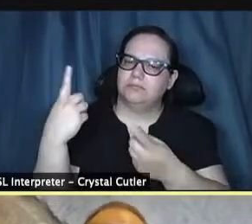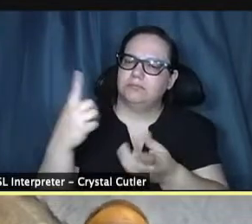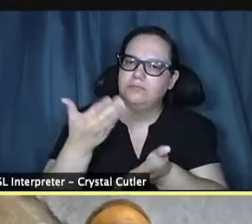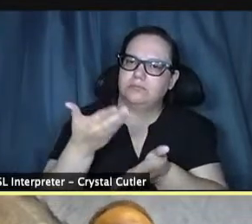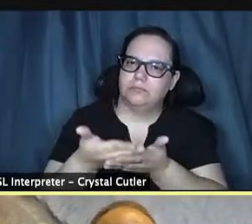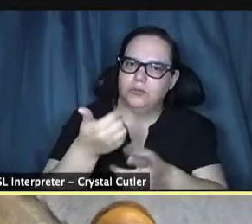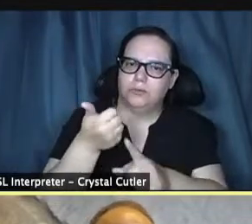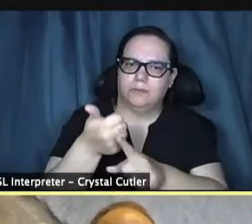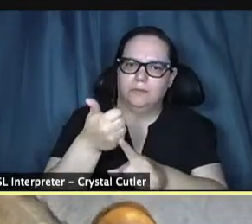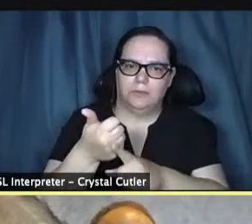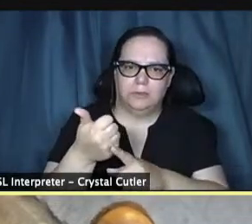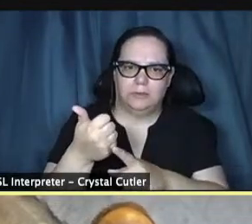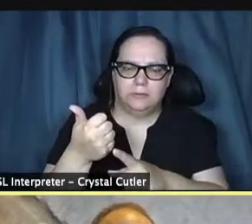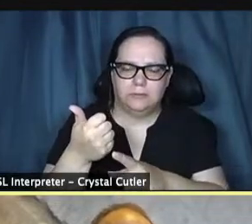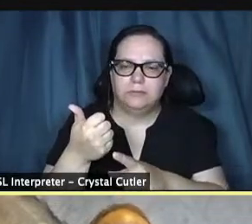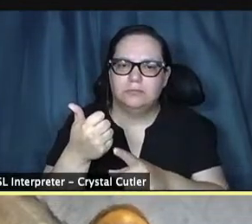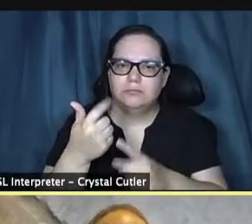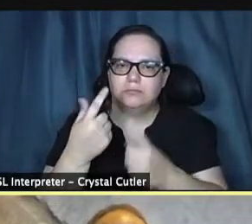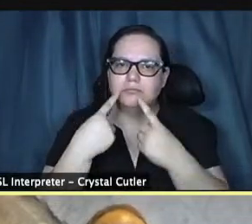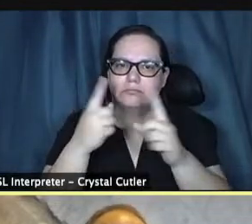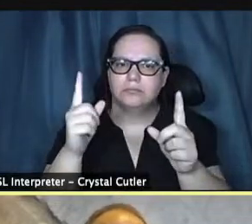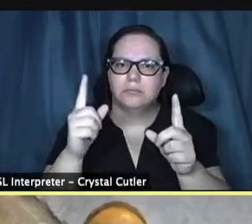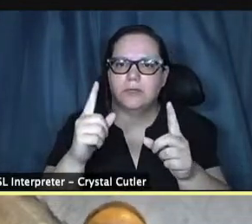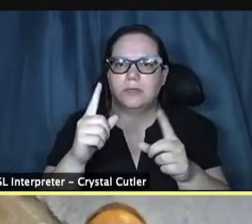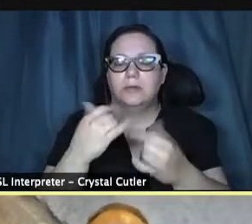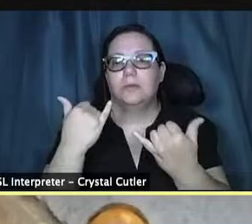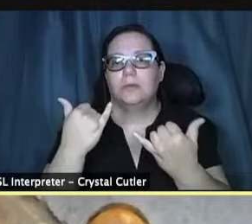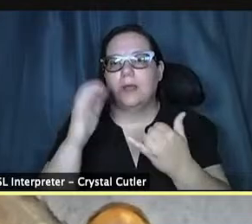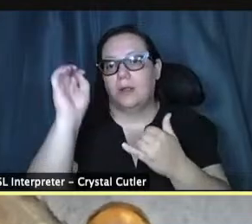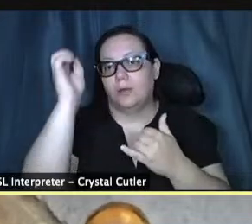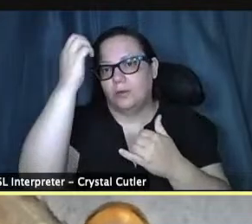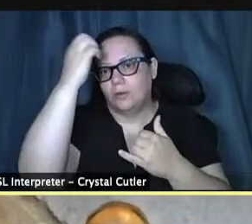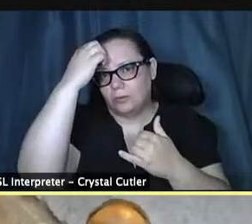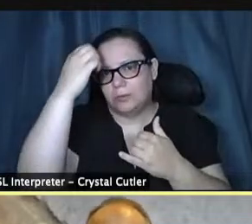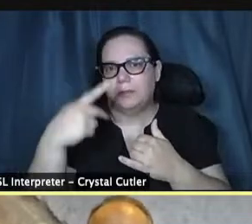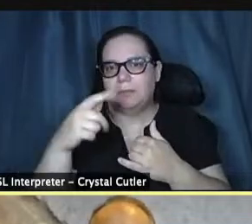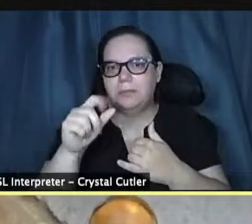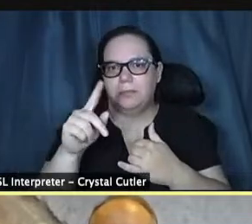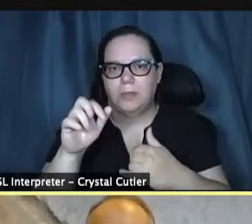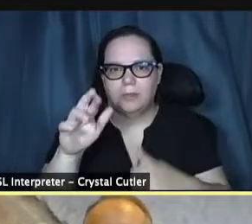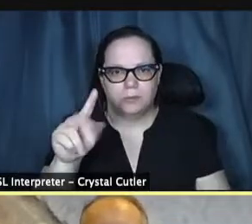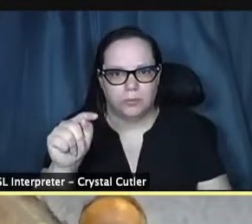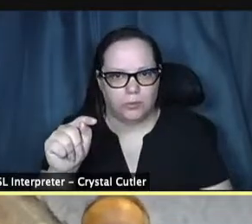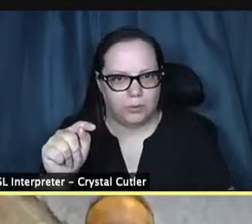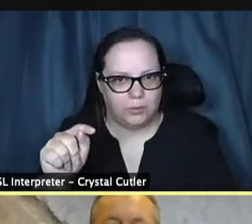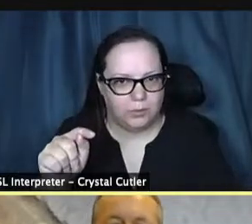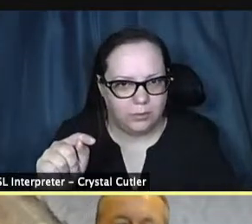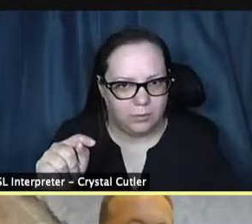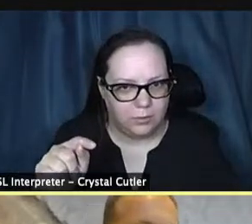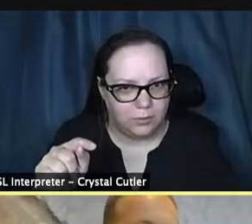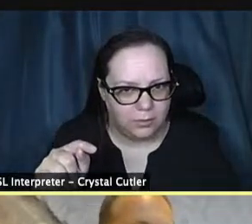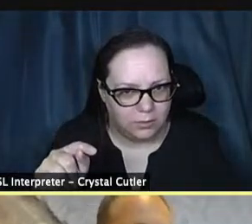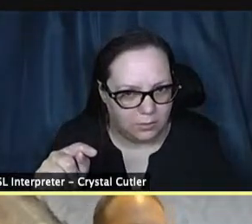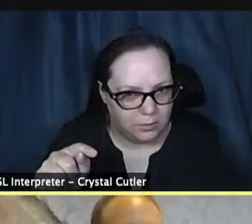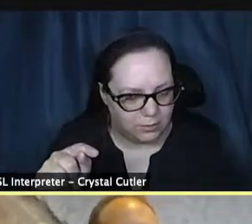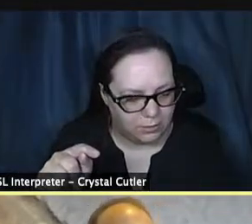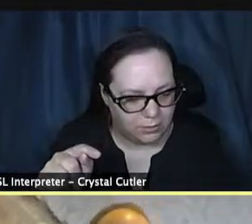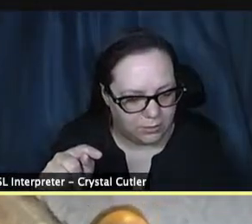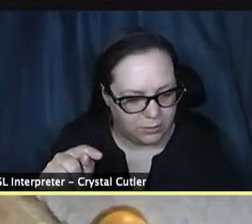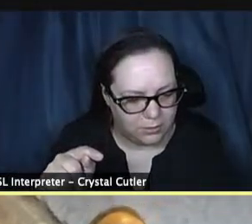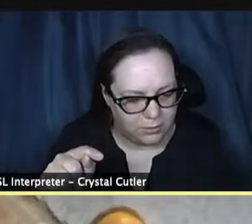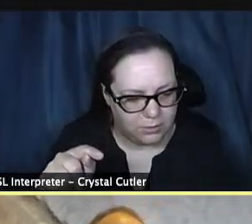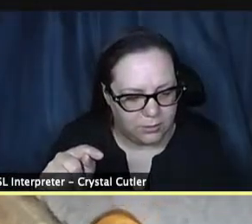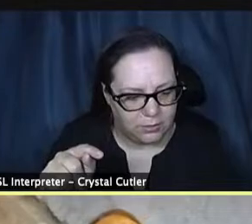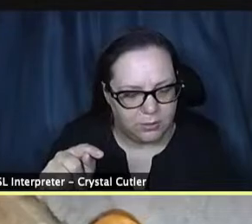European astronaut with a French passport, Thomas Pesquet, is hard at work on the station on his Alpha mission. It's the patch I'm wearing